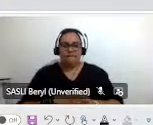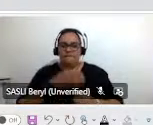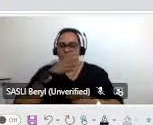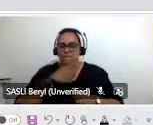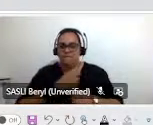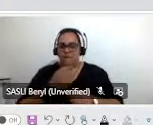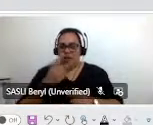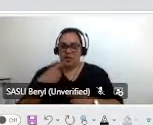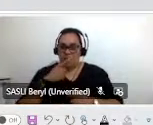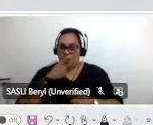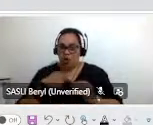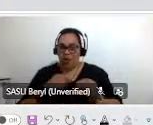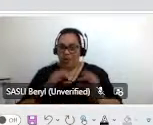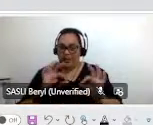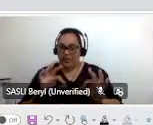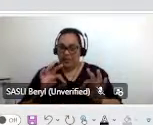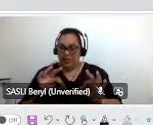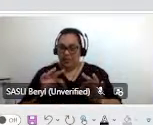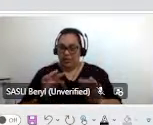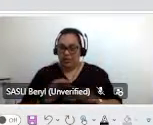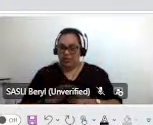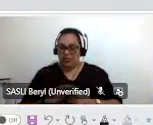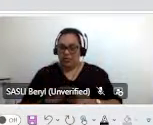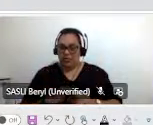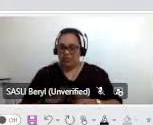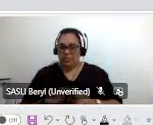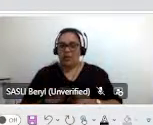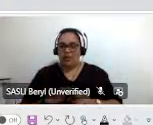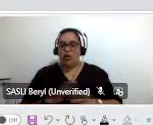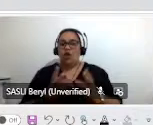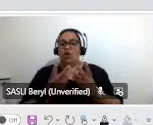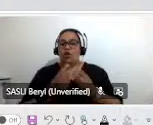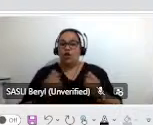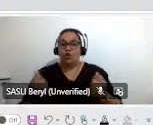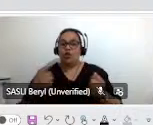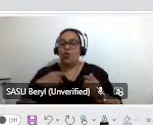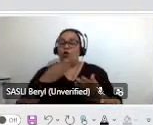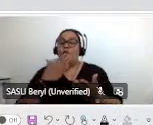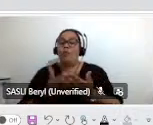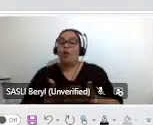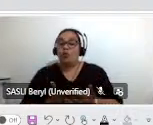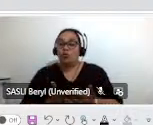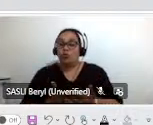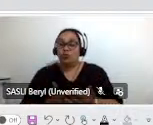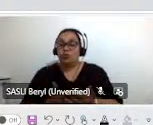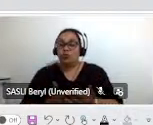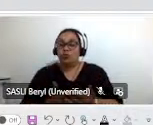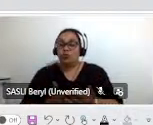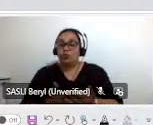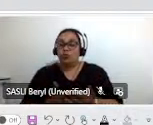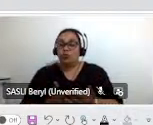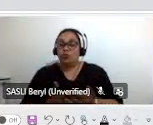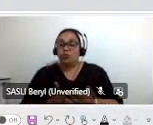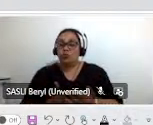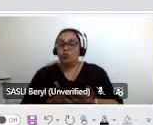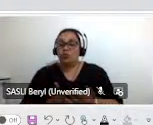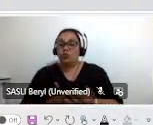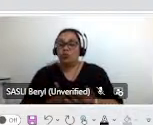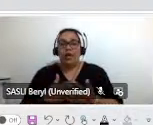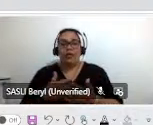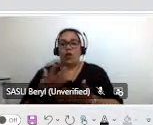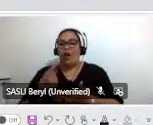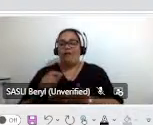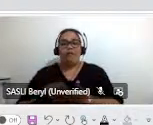talk about it? Yeah. Have a resolution you want to propose? That's that I don't have my notebook with